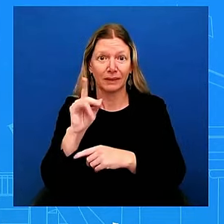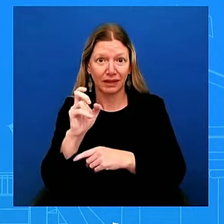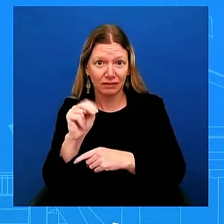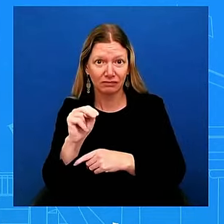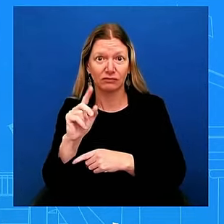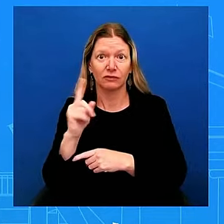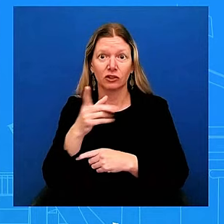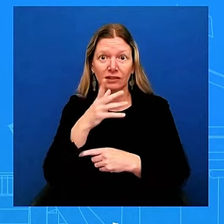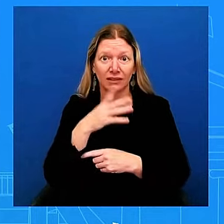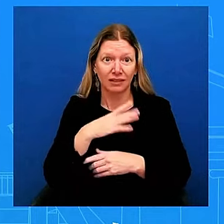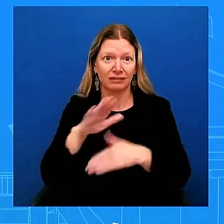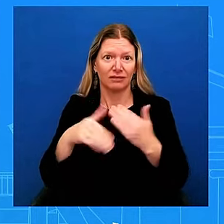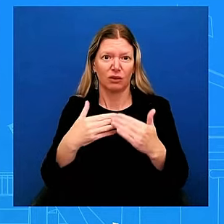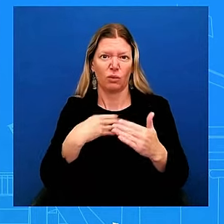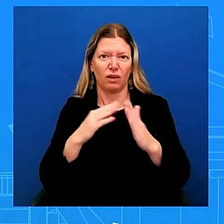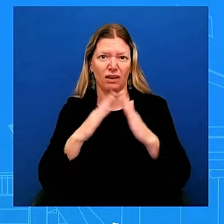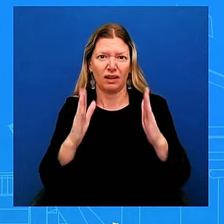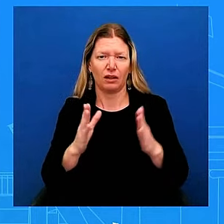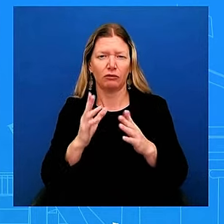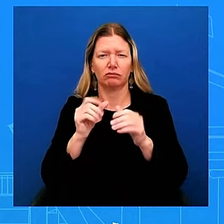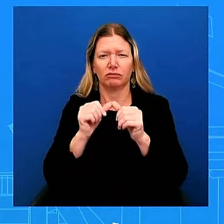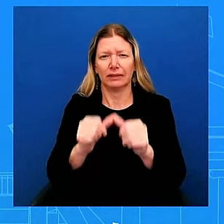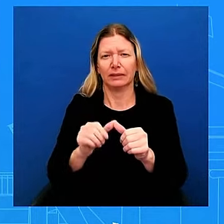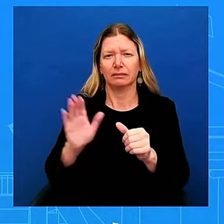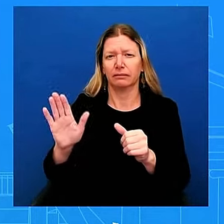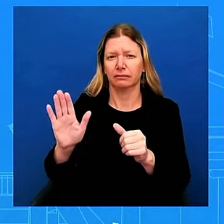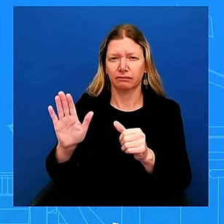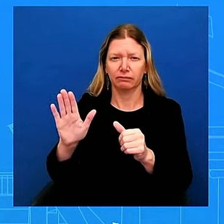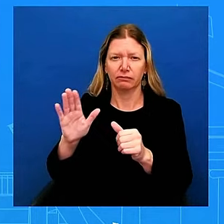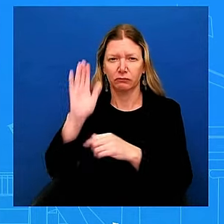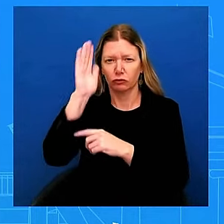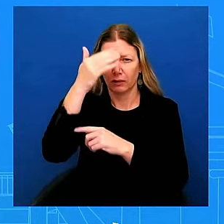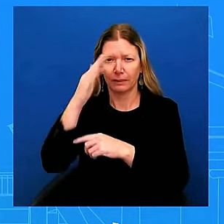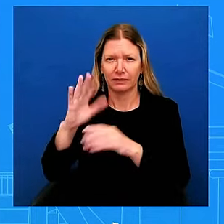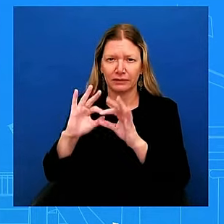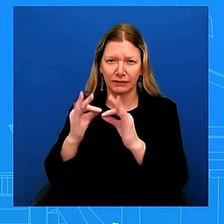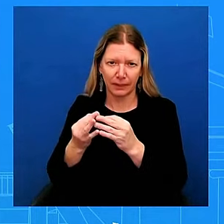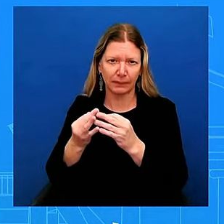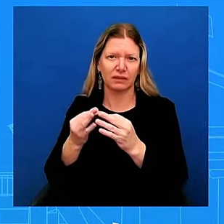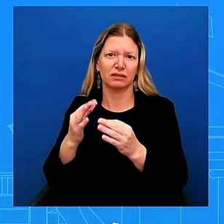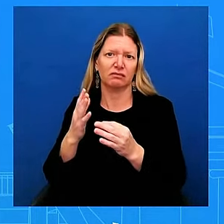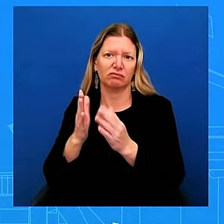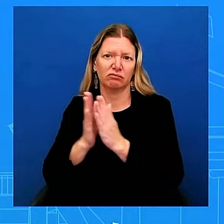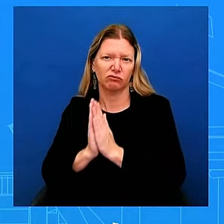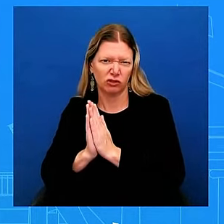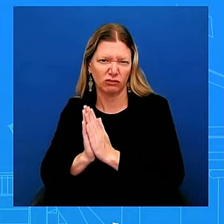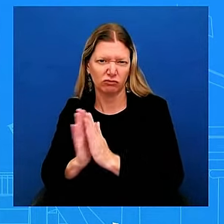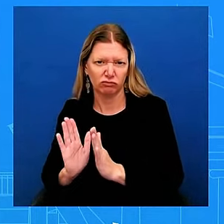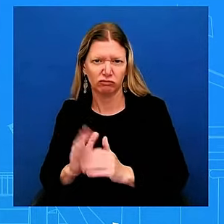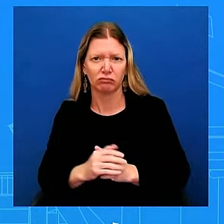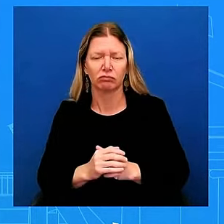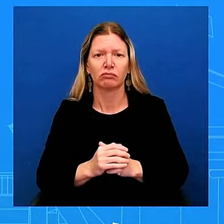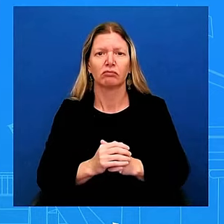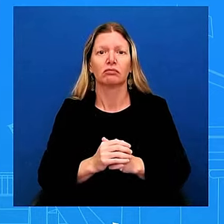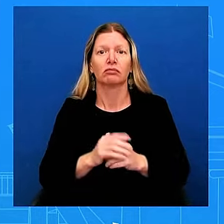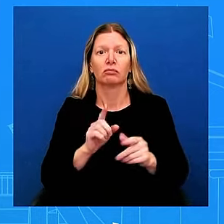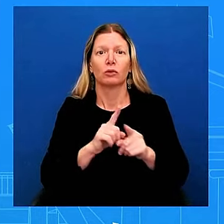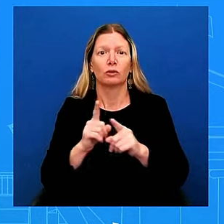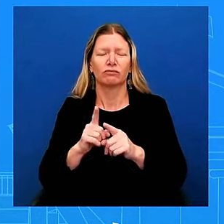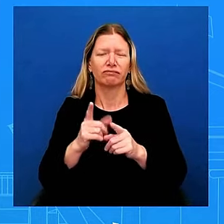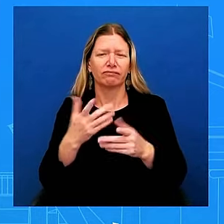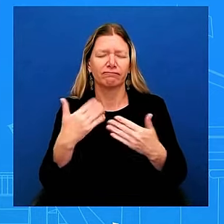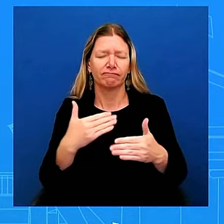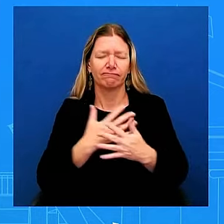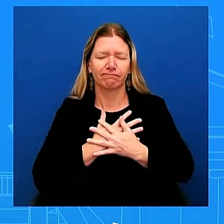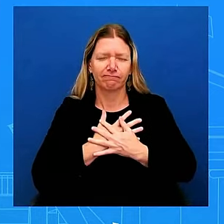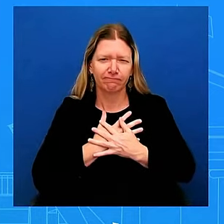our deepest condolences to the family of the victim who was killed. Corey was a husband, a